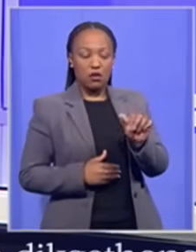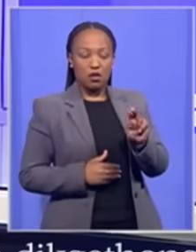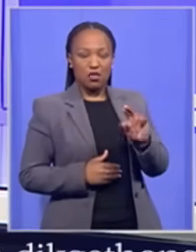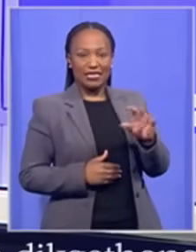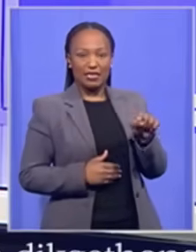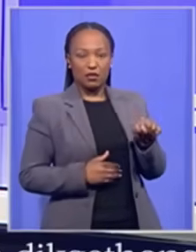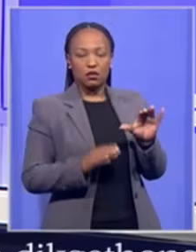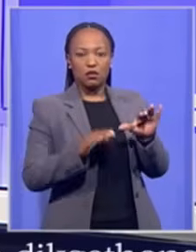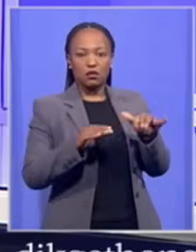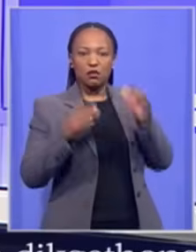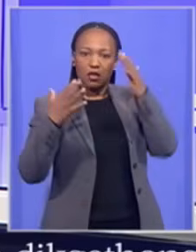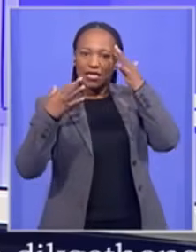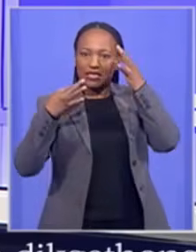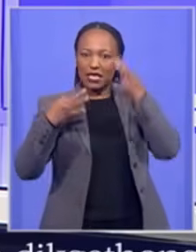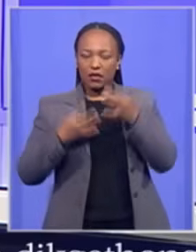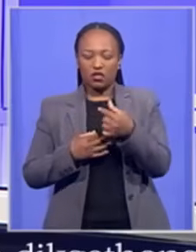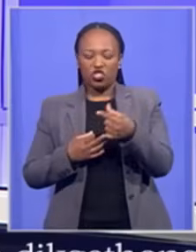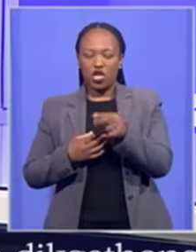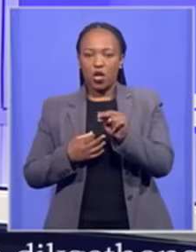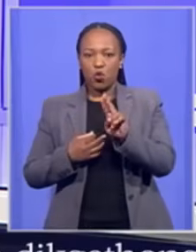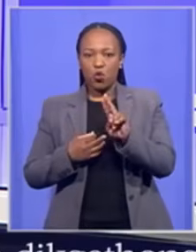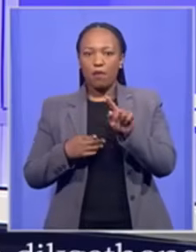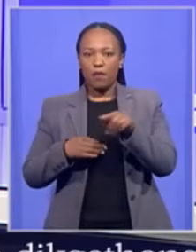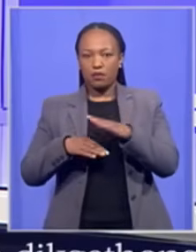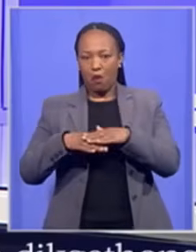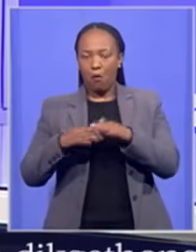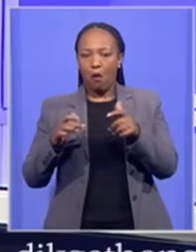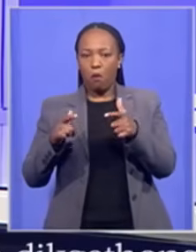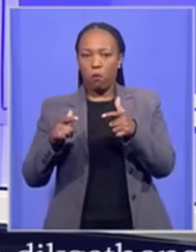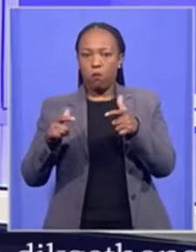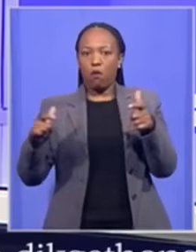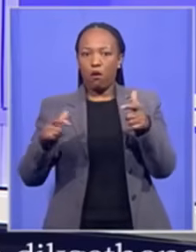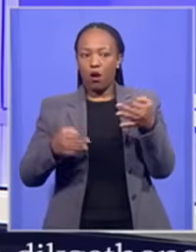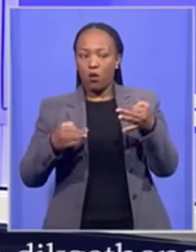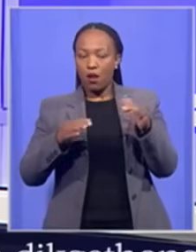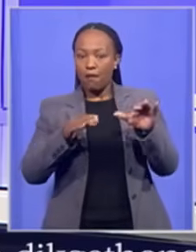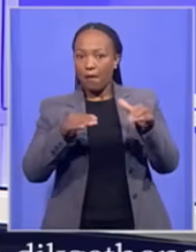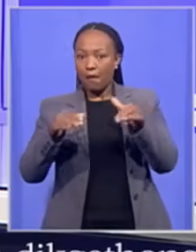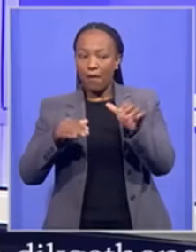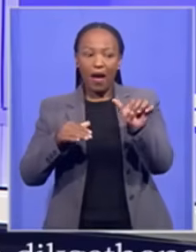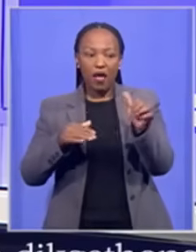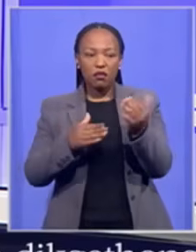godiša tšeane yeo ka go bulela mekgatlo e mengwe ya dipolotiki go ba karolo.